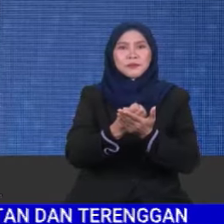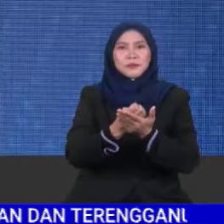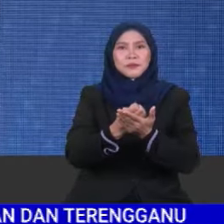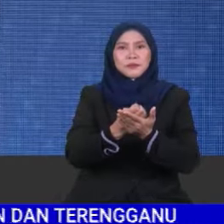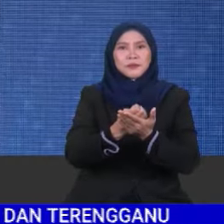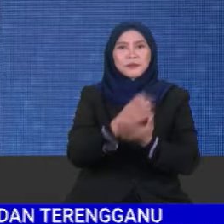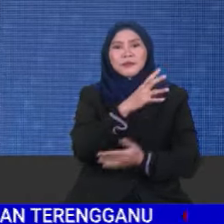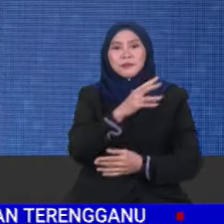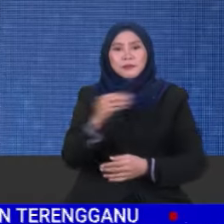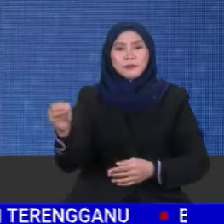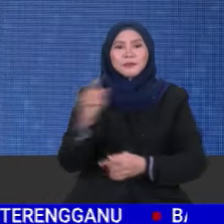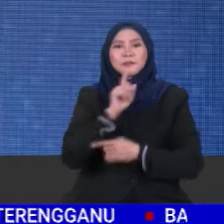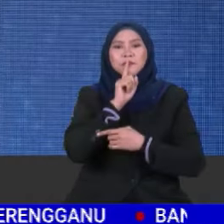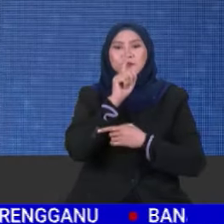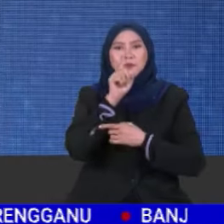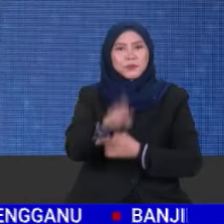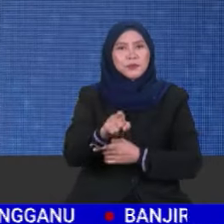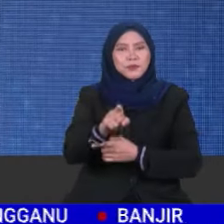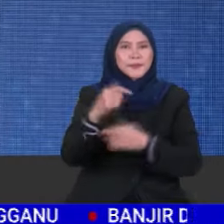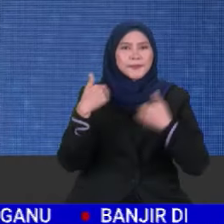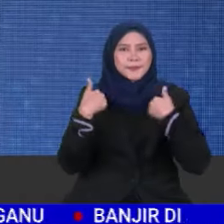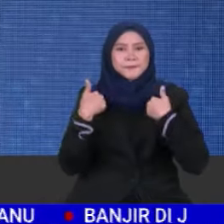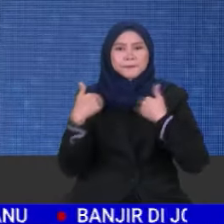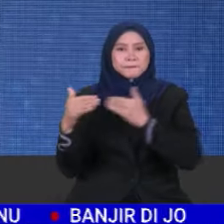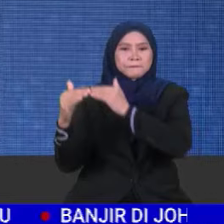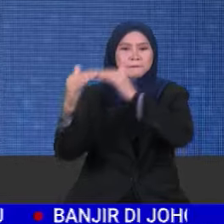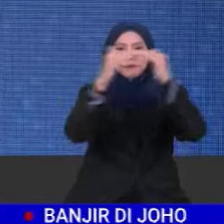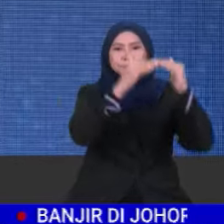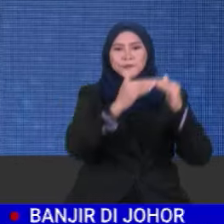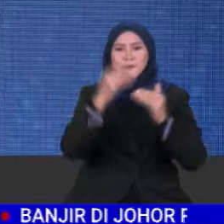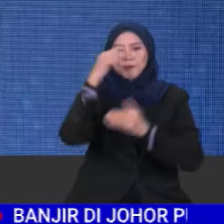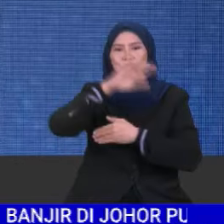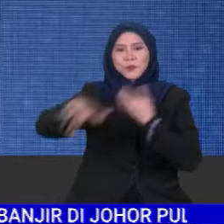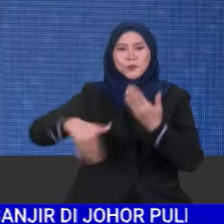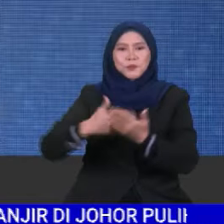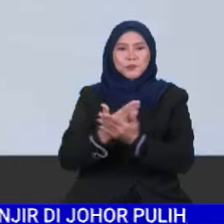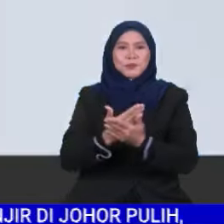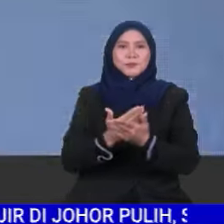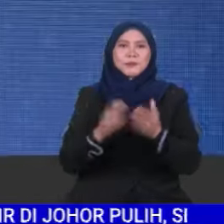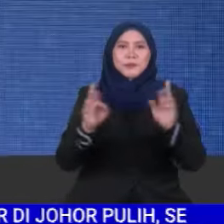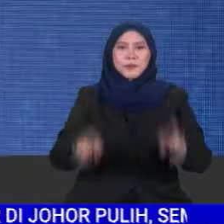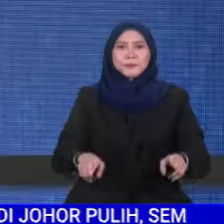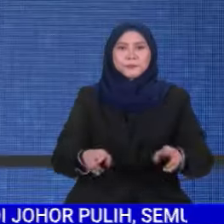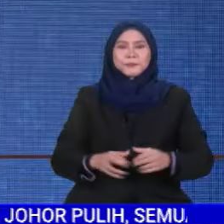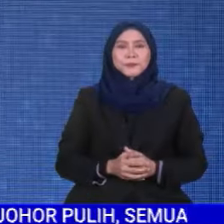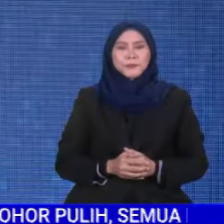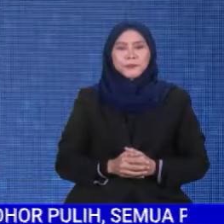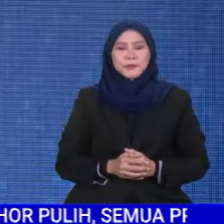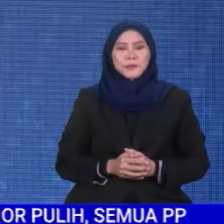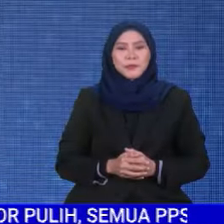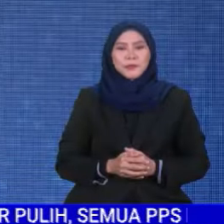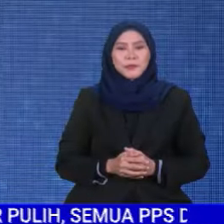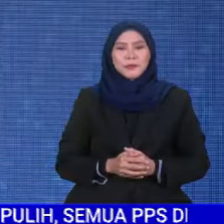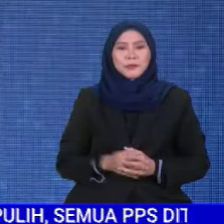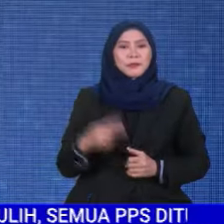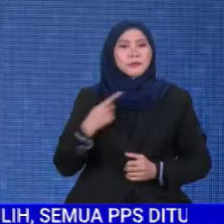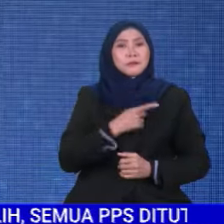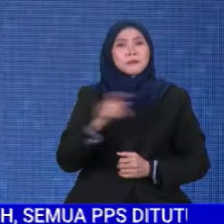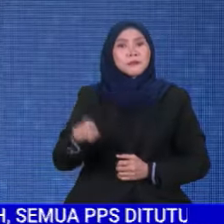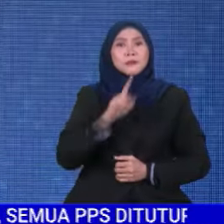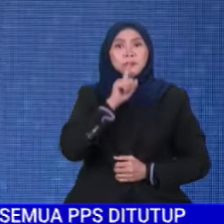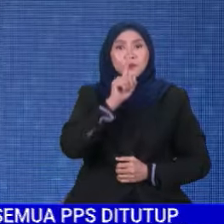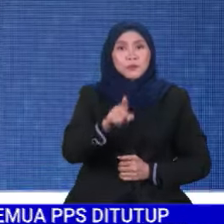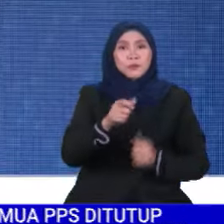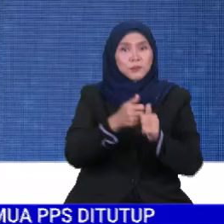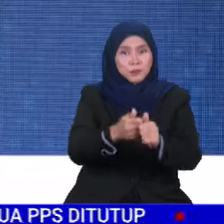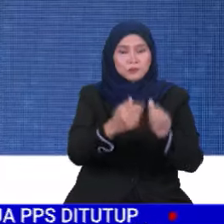but to ensure there's justice for all its citizens. We must make sure there is